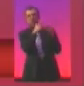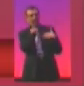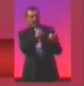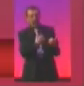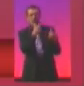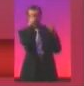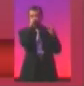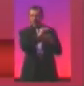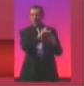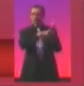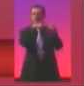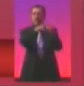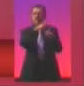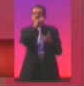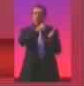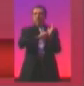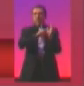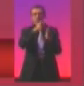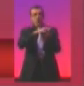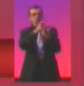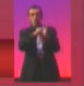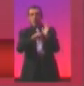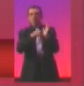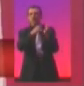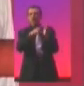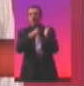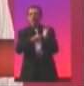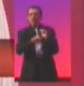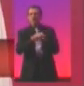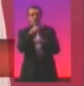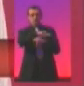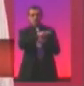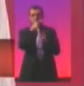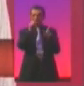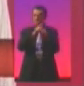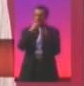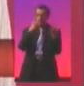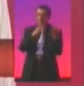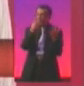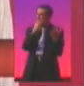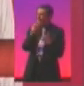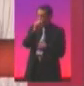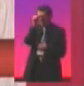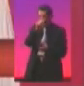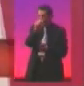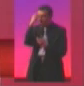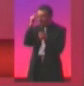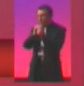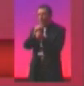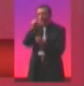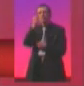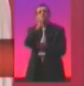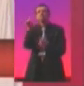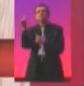on education, on tax credits and on Sure Start. I grew up in the 1980s. I know it's hard to